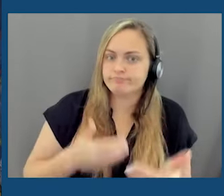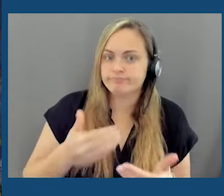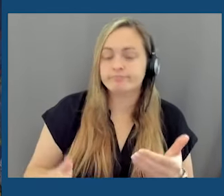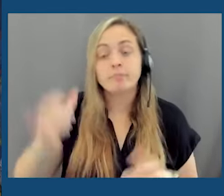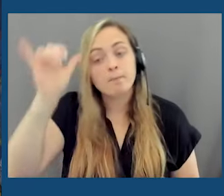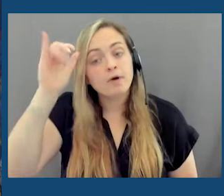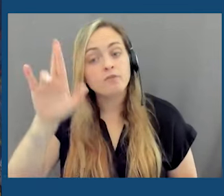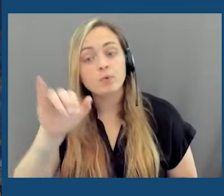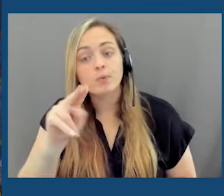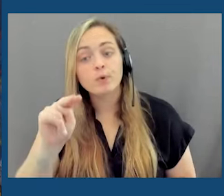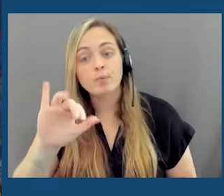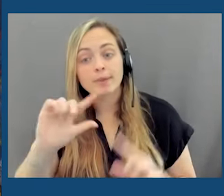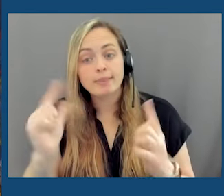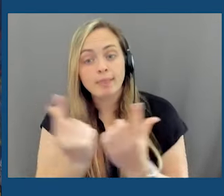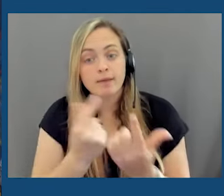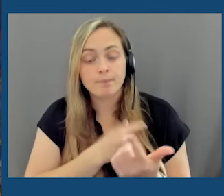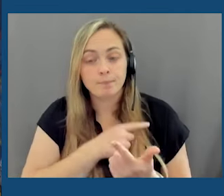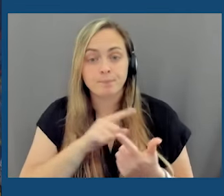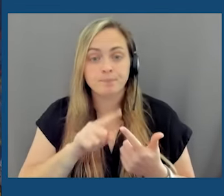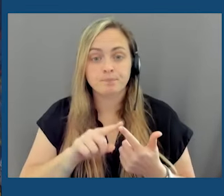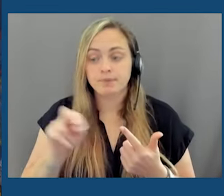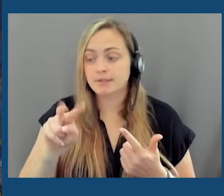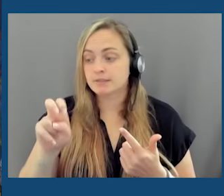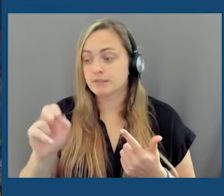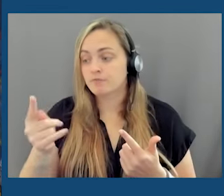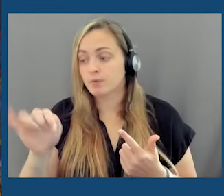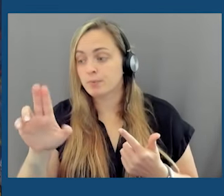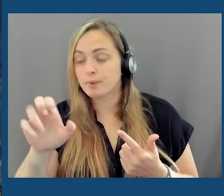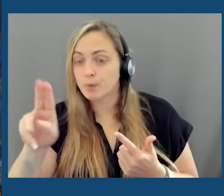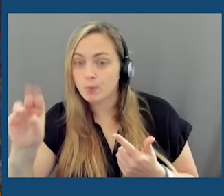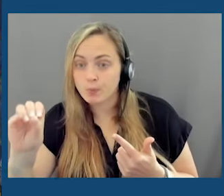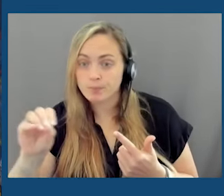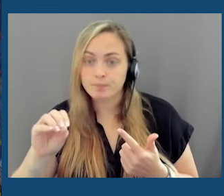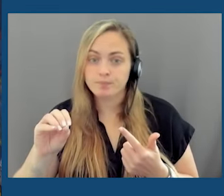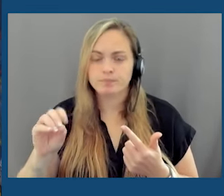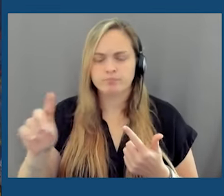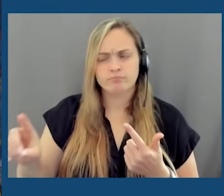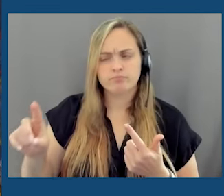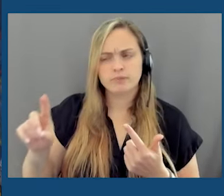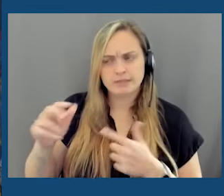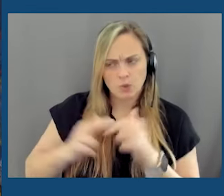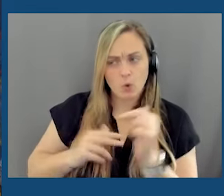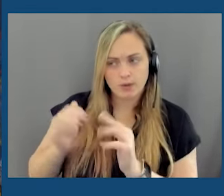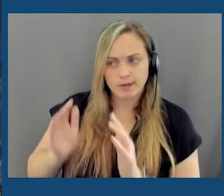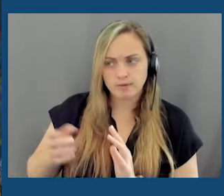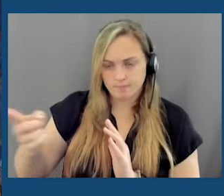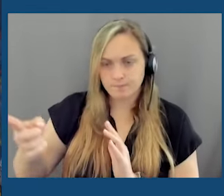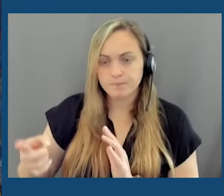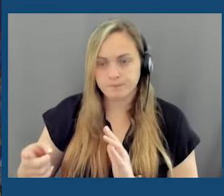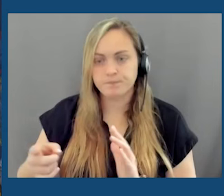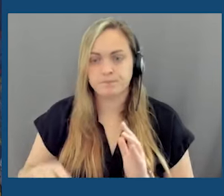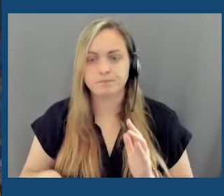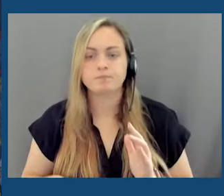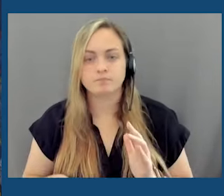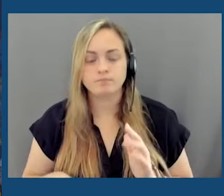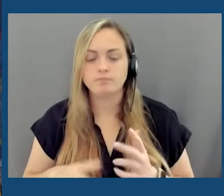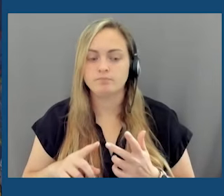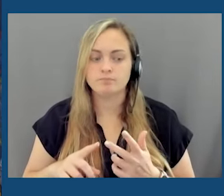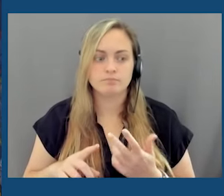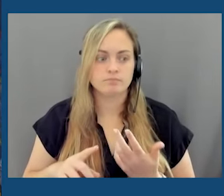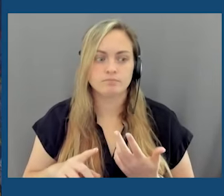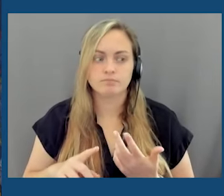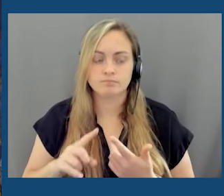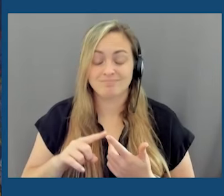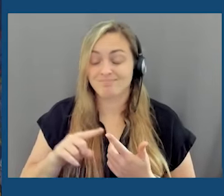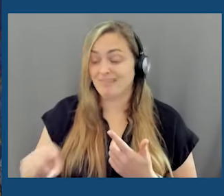League, Steve Carmino, who was the architect. We've had him,